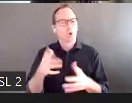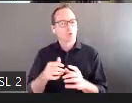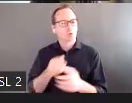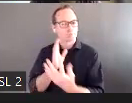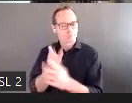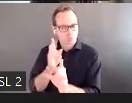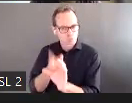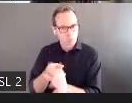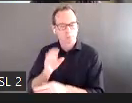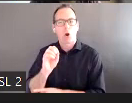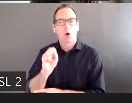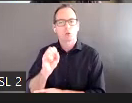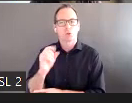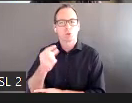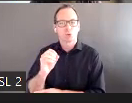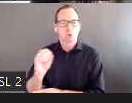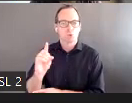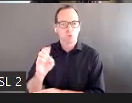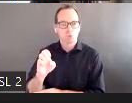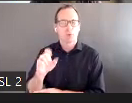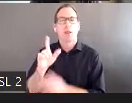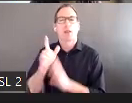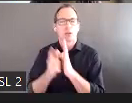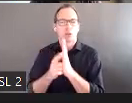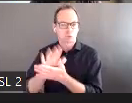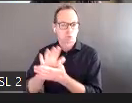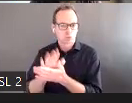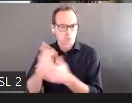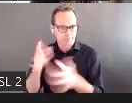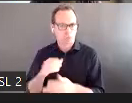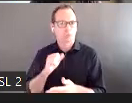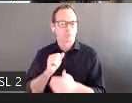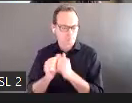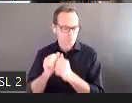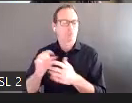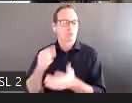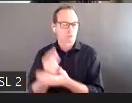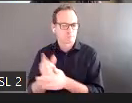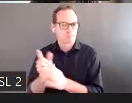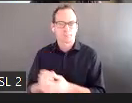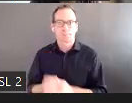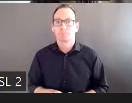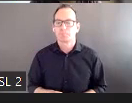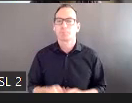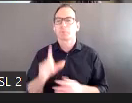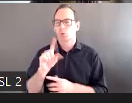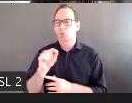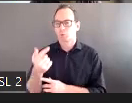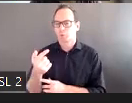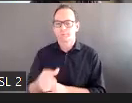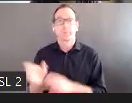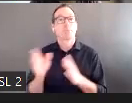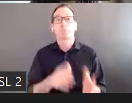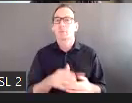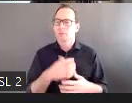in 2021. He is an advocate for capacity building within the Waterloo region to prevent elder